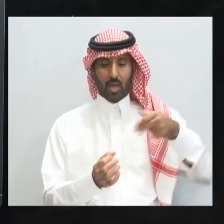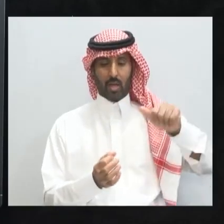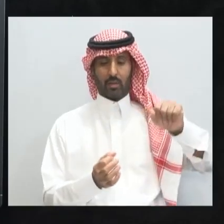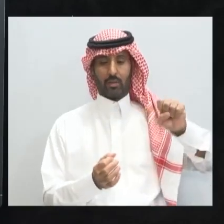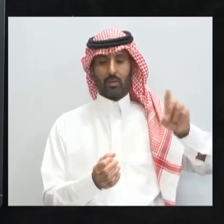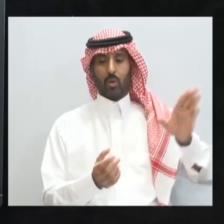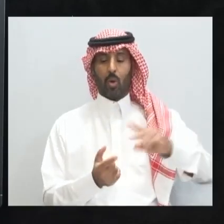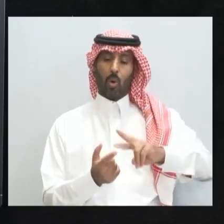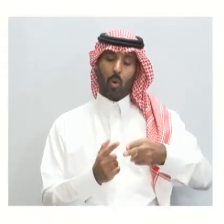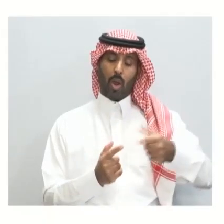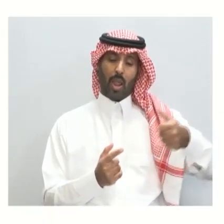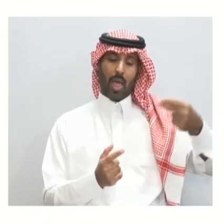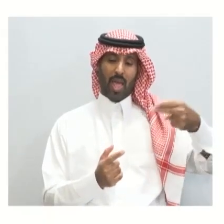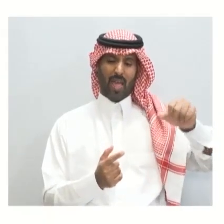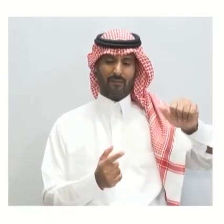the sentence.